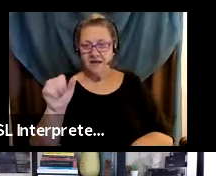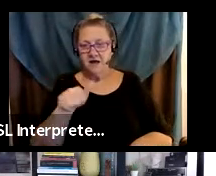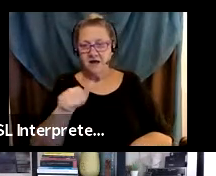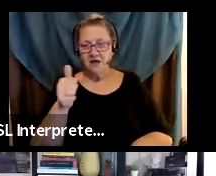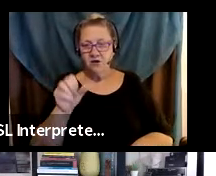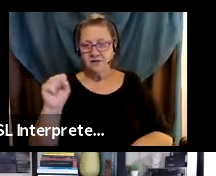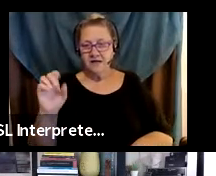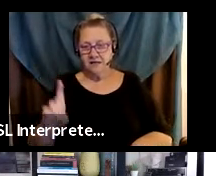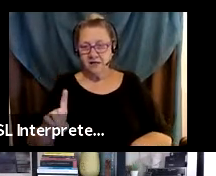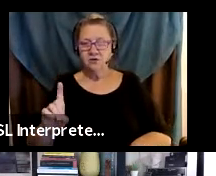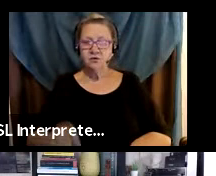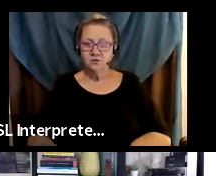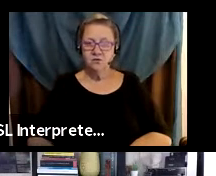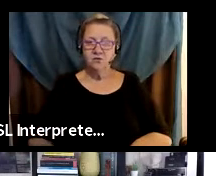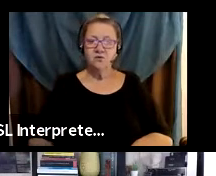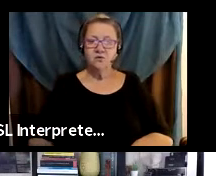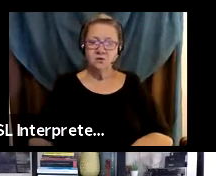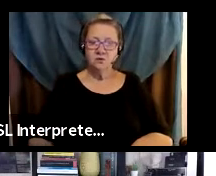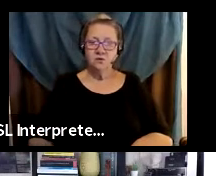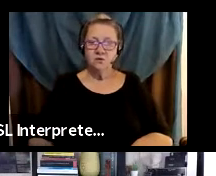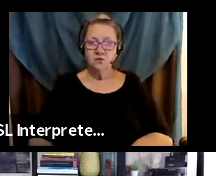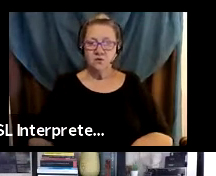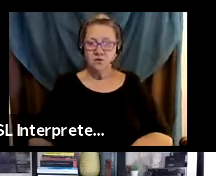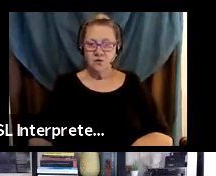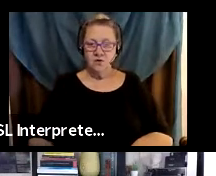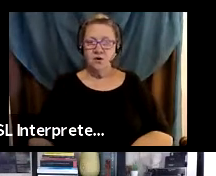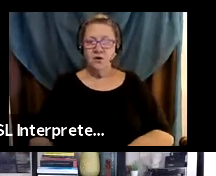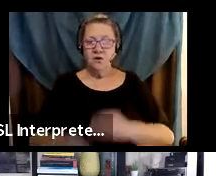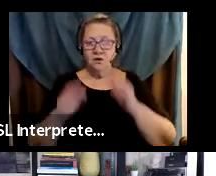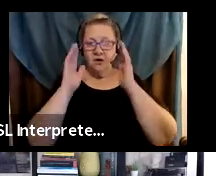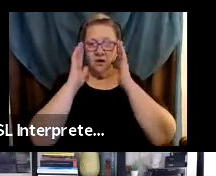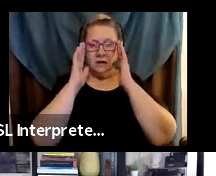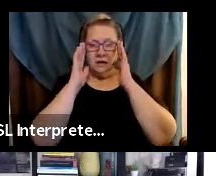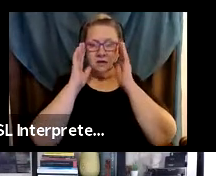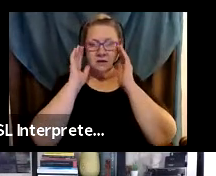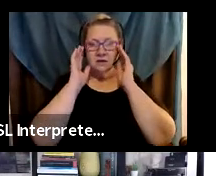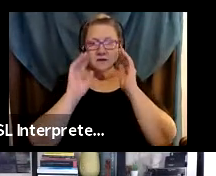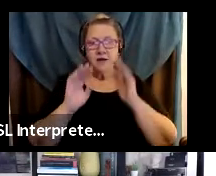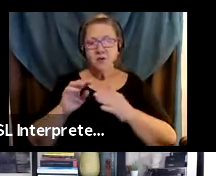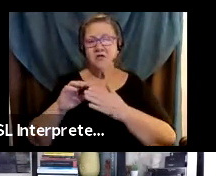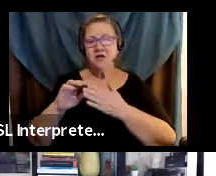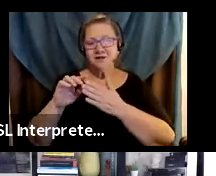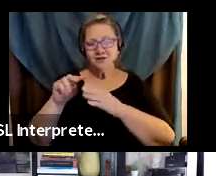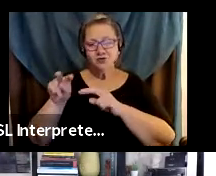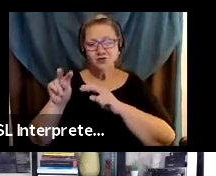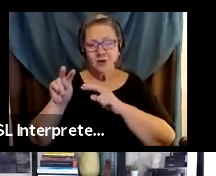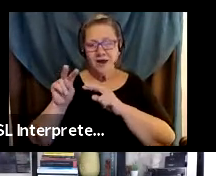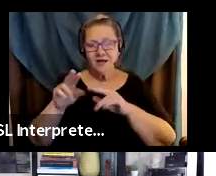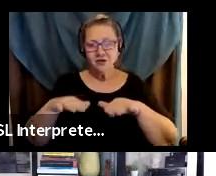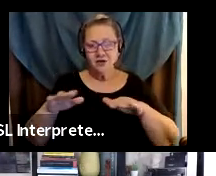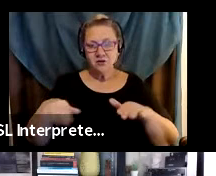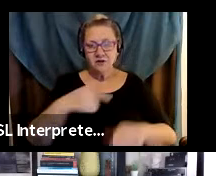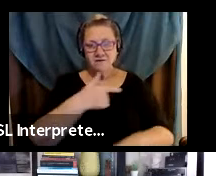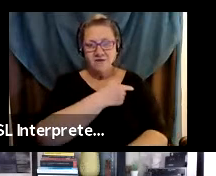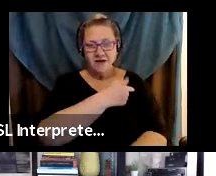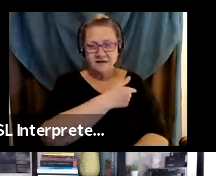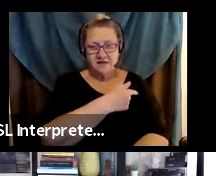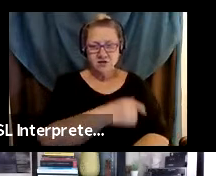course most robust as far as children's vaccinations, actually, and they have not been a requirement for